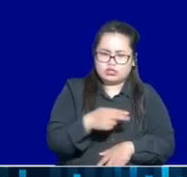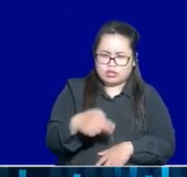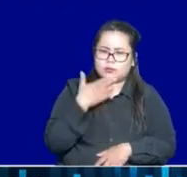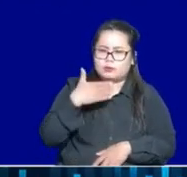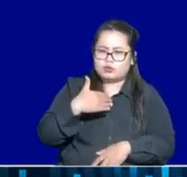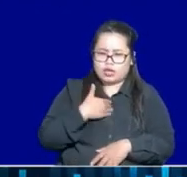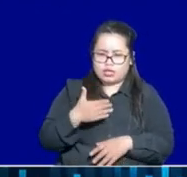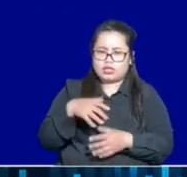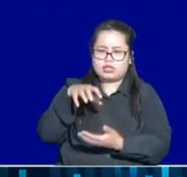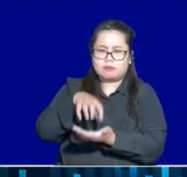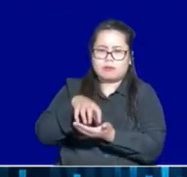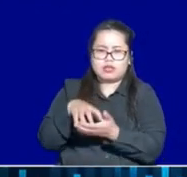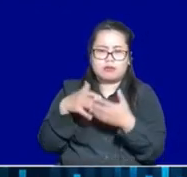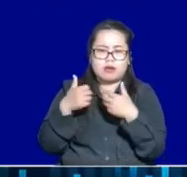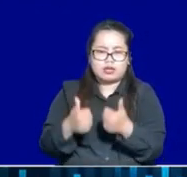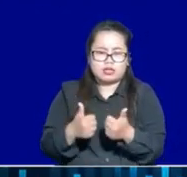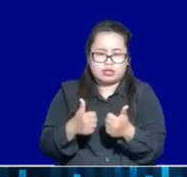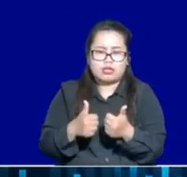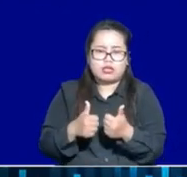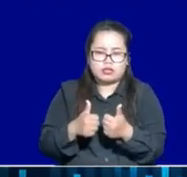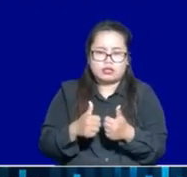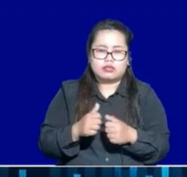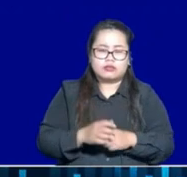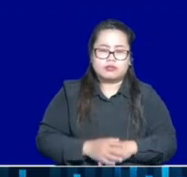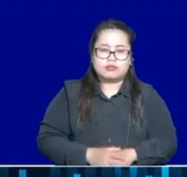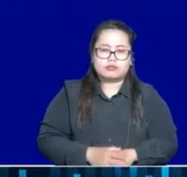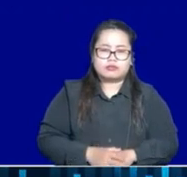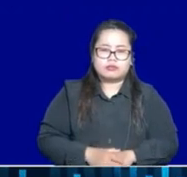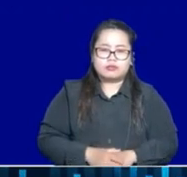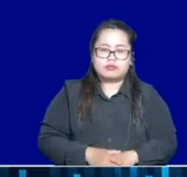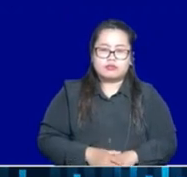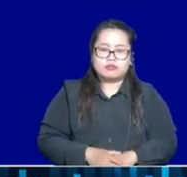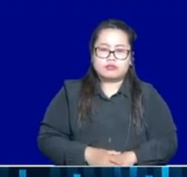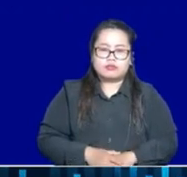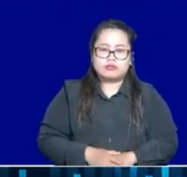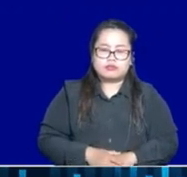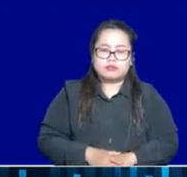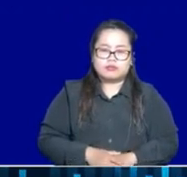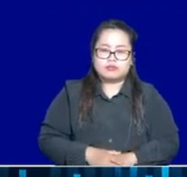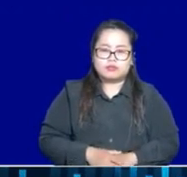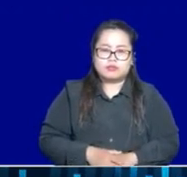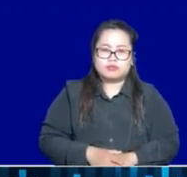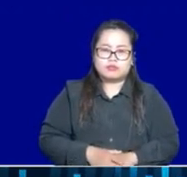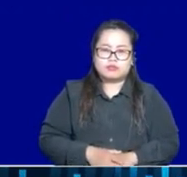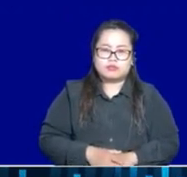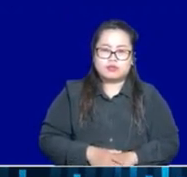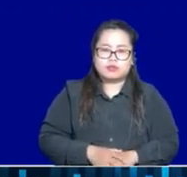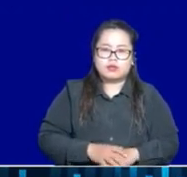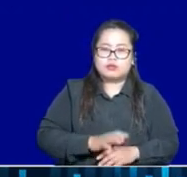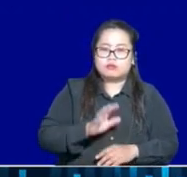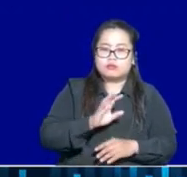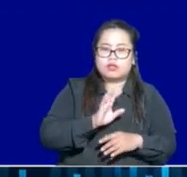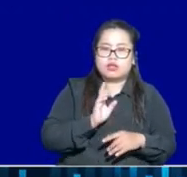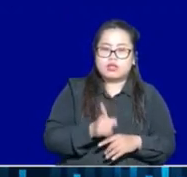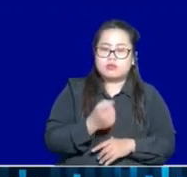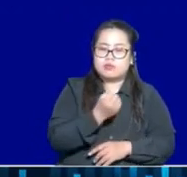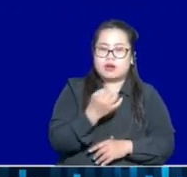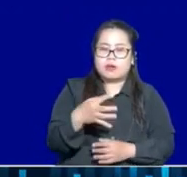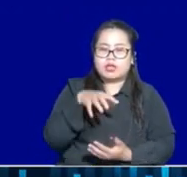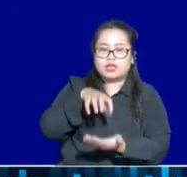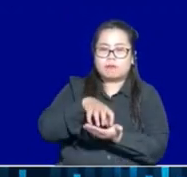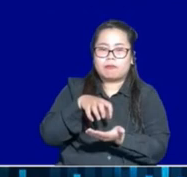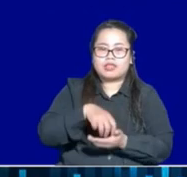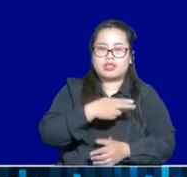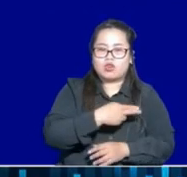Not all regions of Indonesia, some parts of Indonesia are better placed for continued